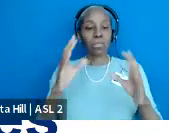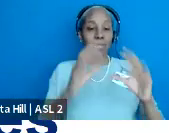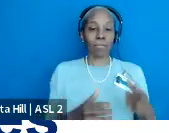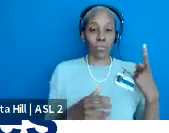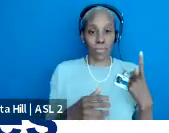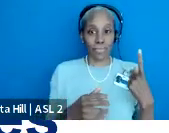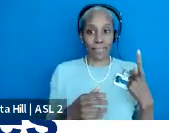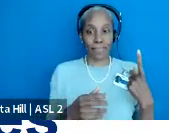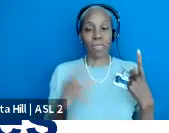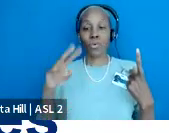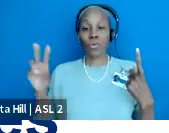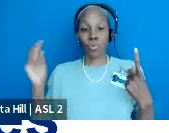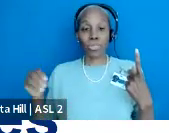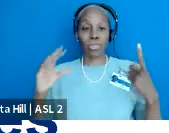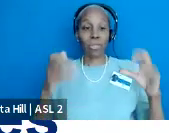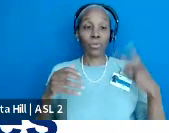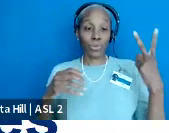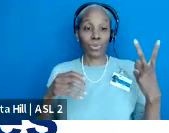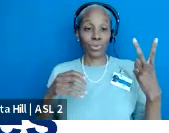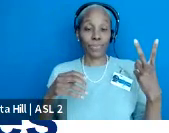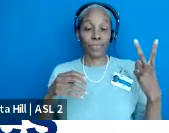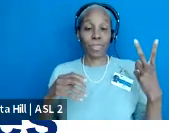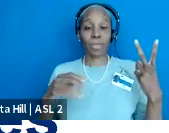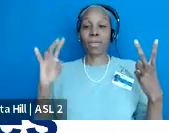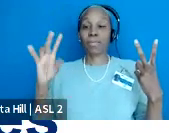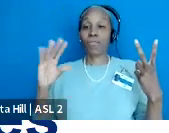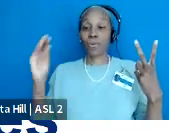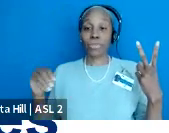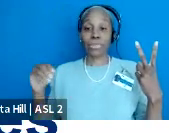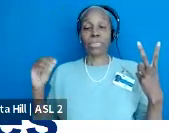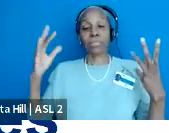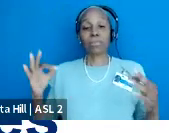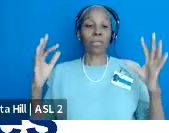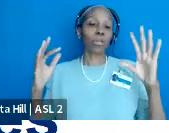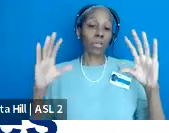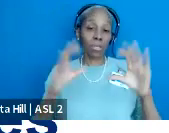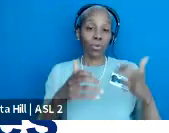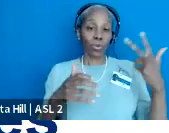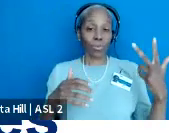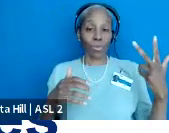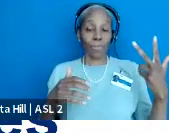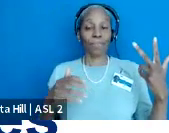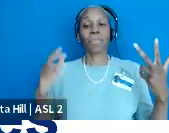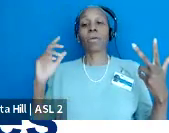one, 22% category two, 75% determined to be category three, and 1.5%